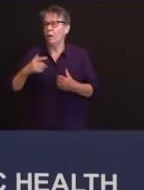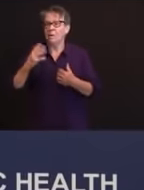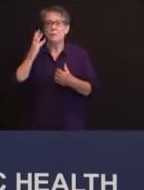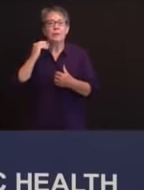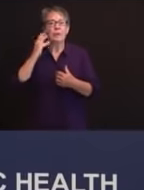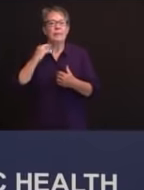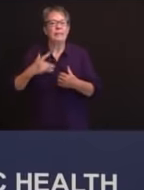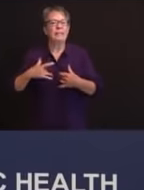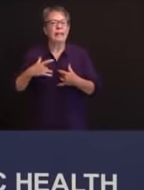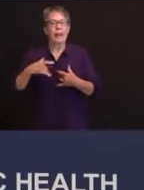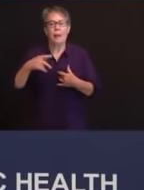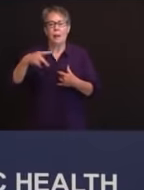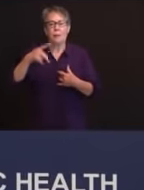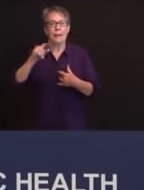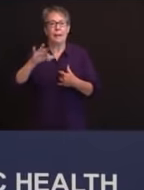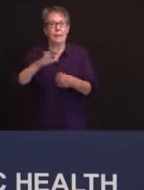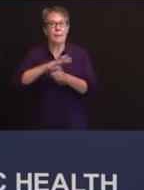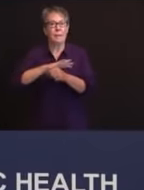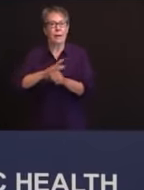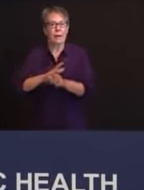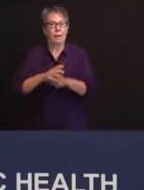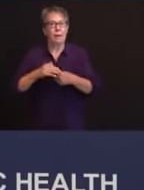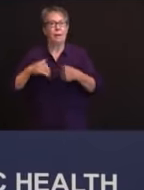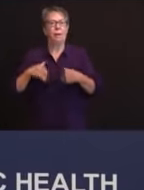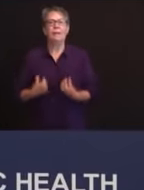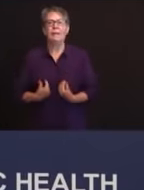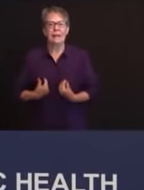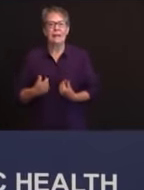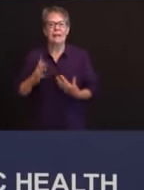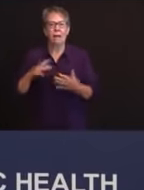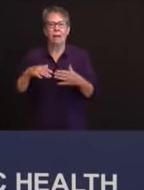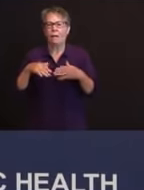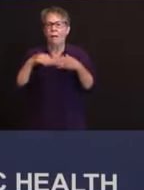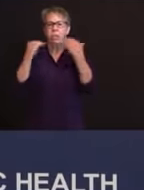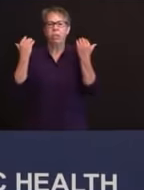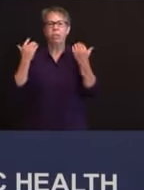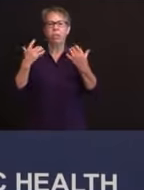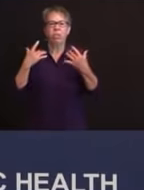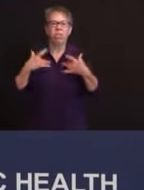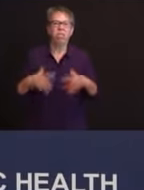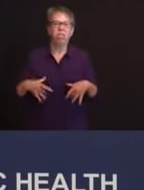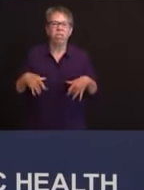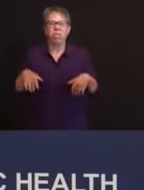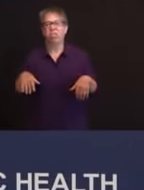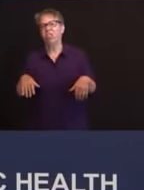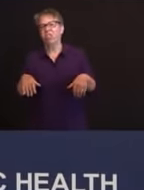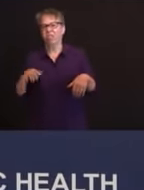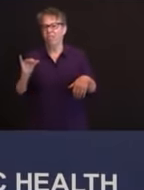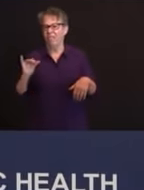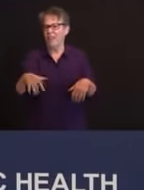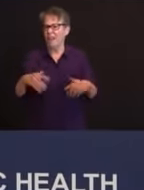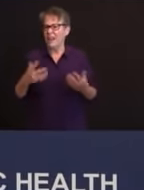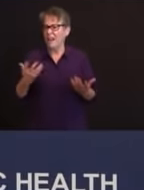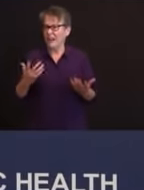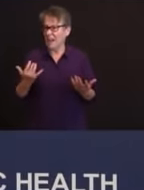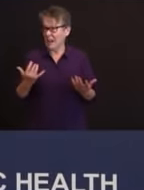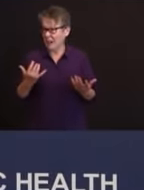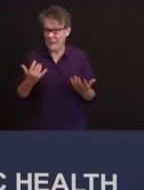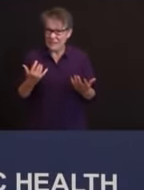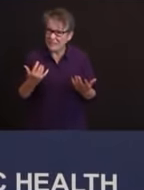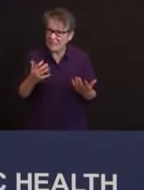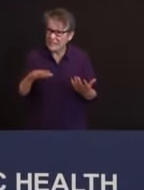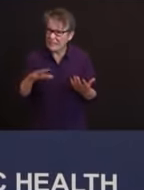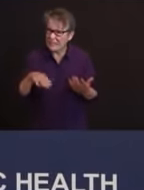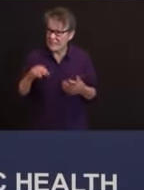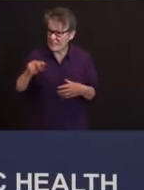back to where we were, but it's a hugely different environment. And I'll choose to use the glasses half full on that. But we